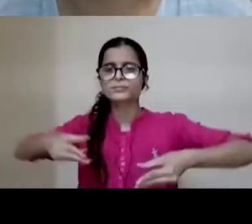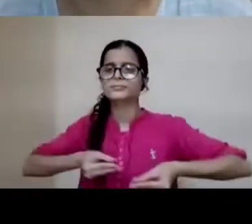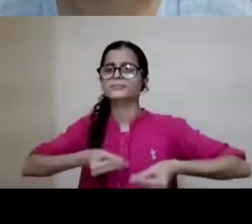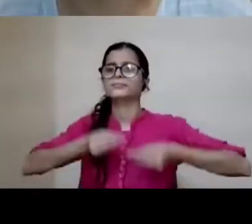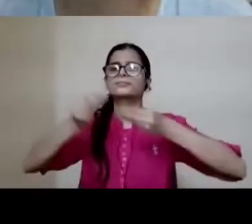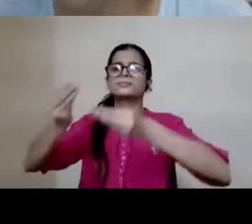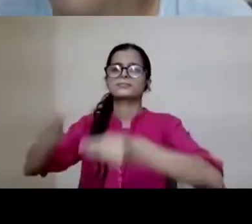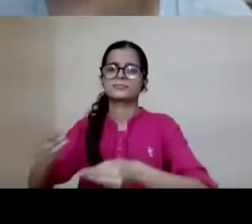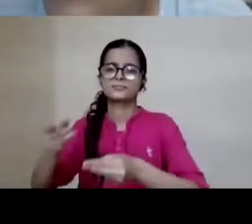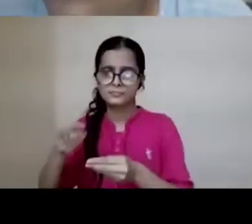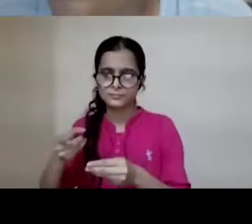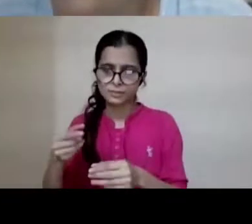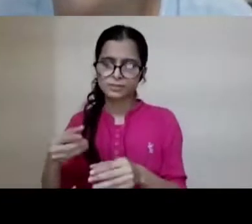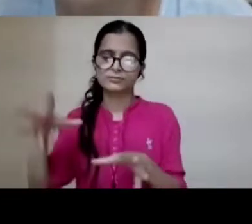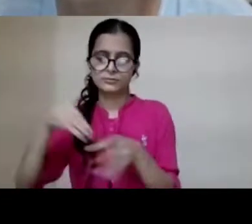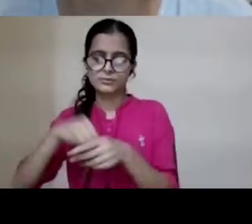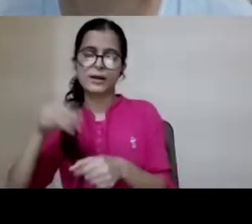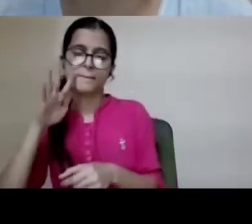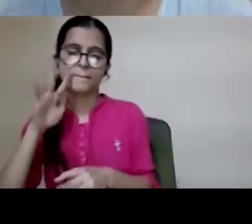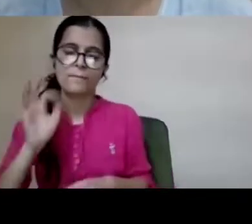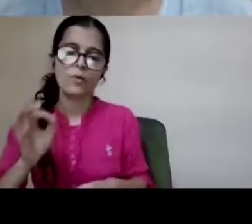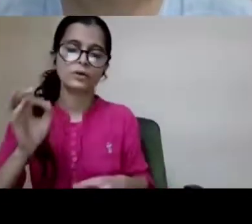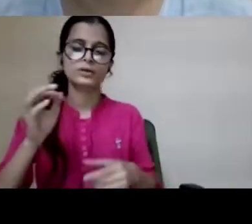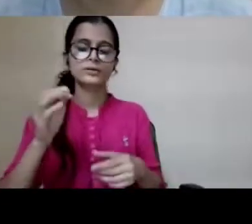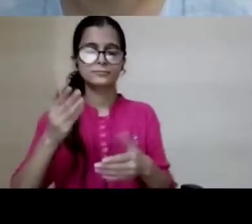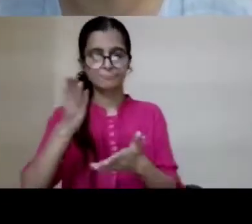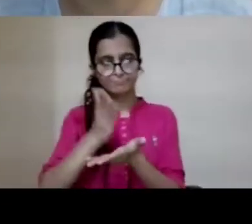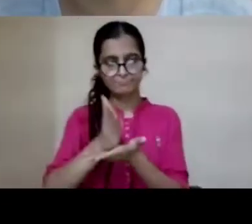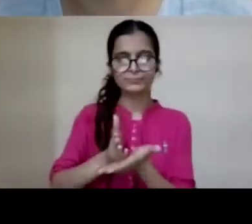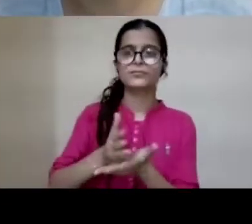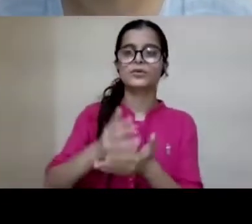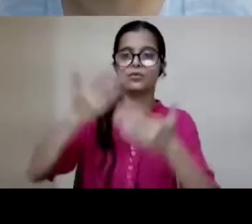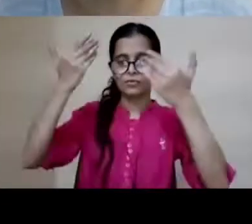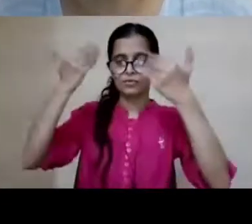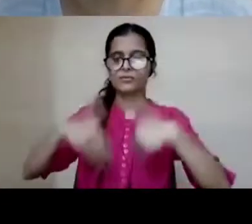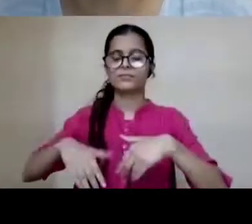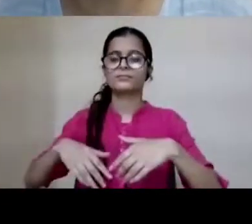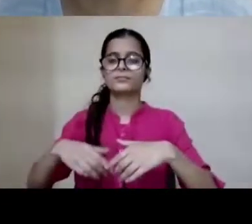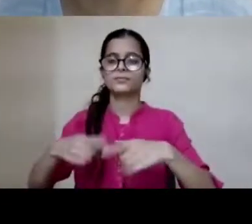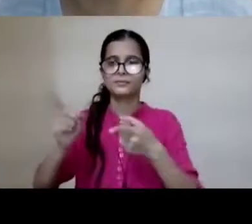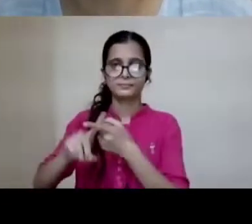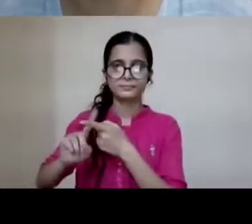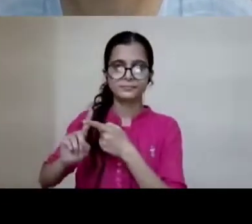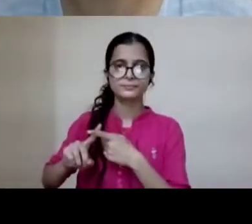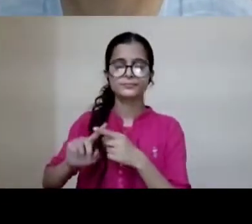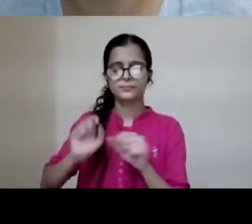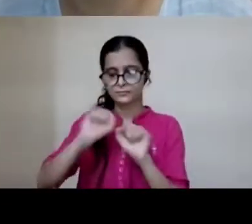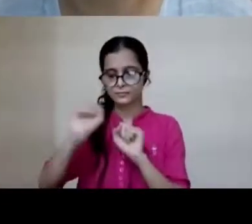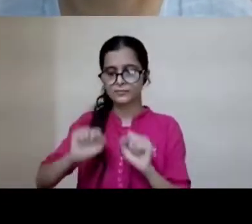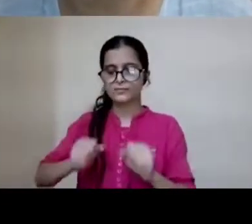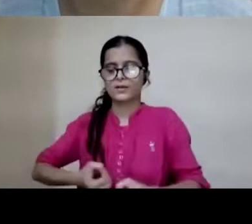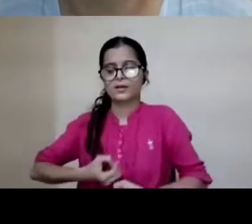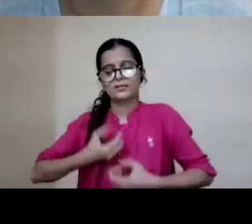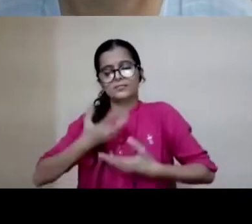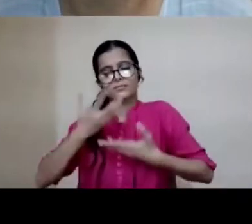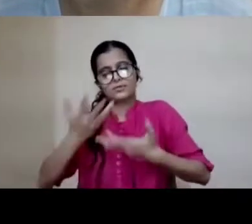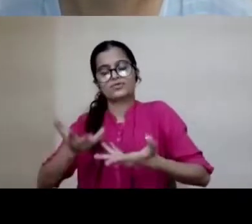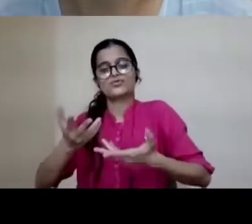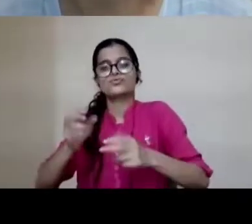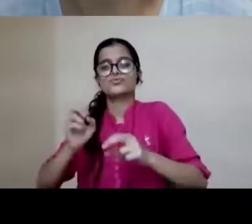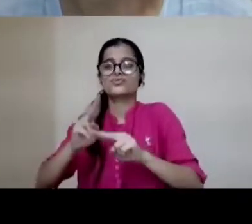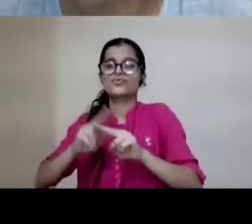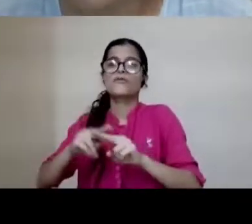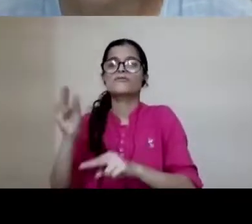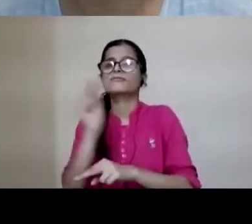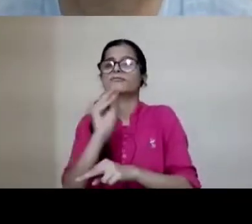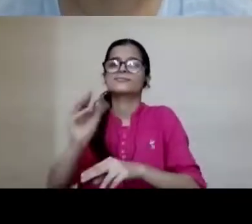as a integral part of the human condition, it would not accept that expression of reasonable accommodation, would